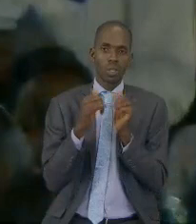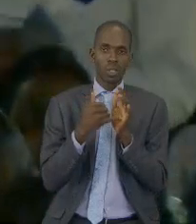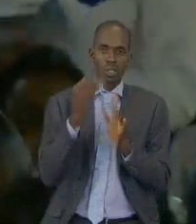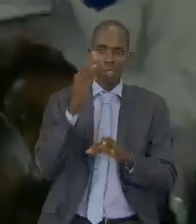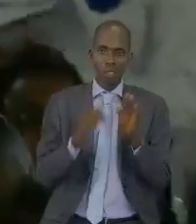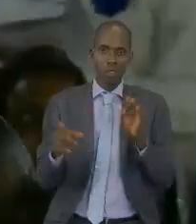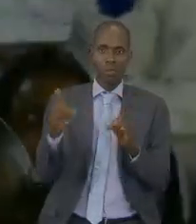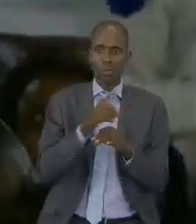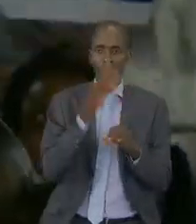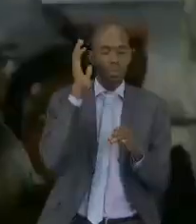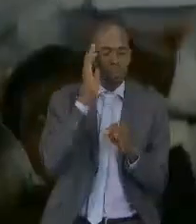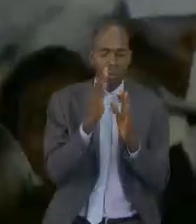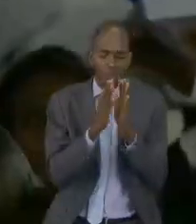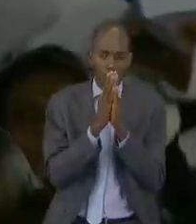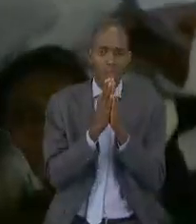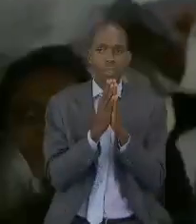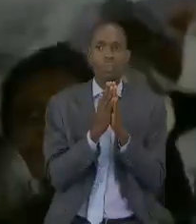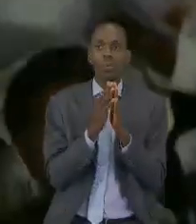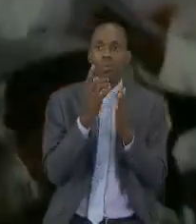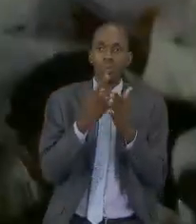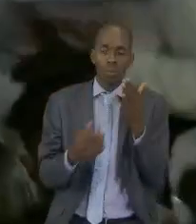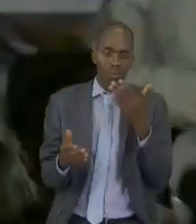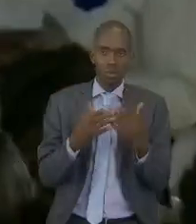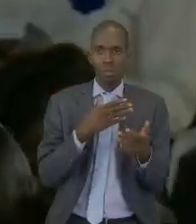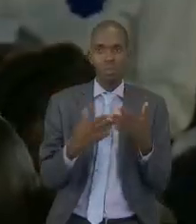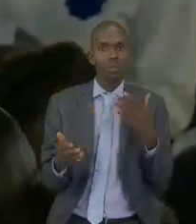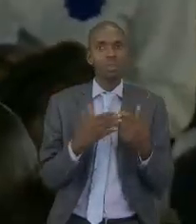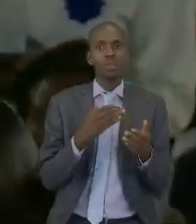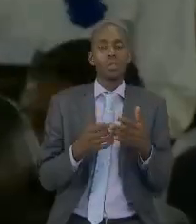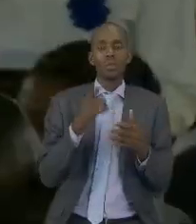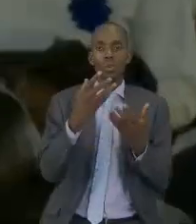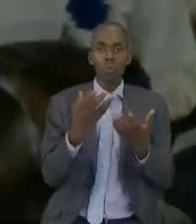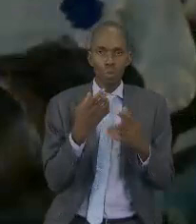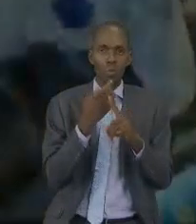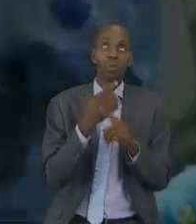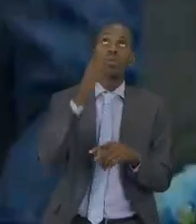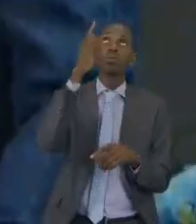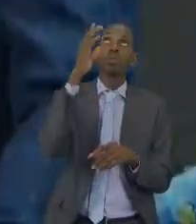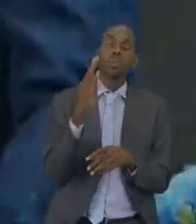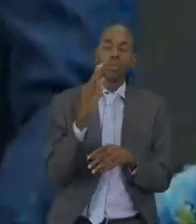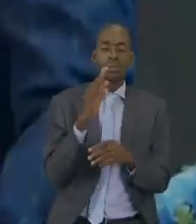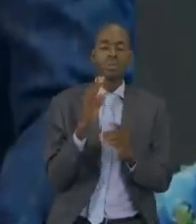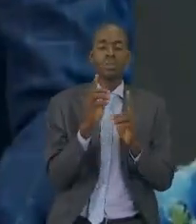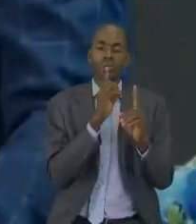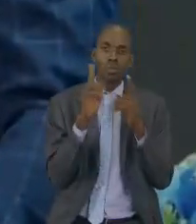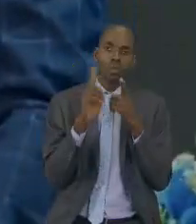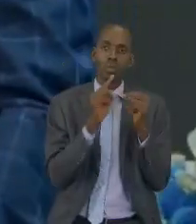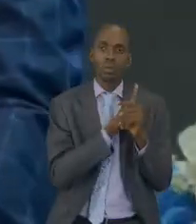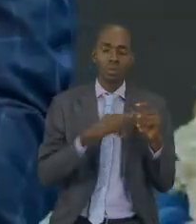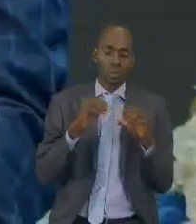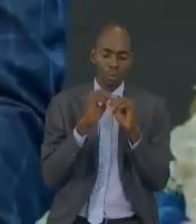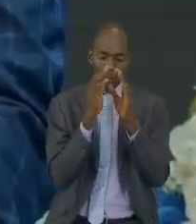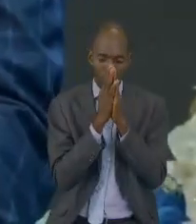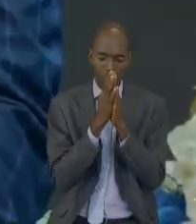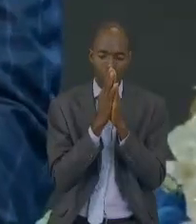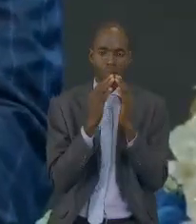The enemy cannot reverse it. The enemy cannot gainsay it. It will be